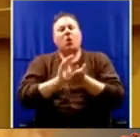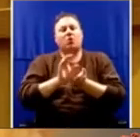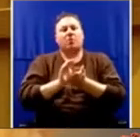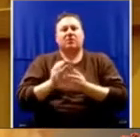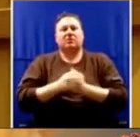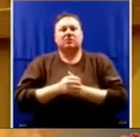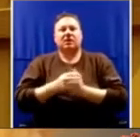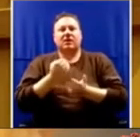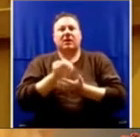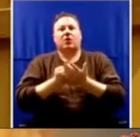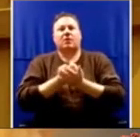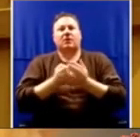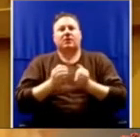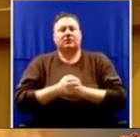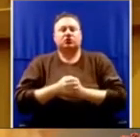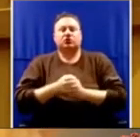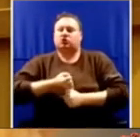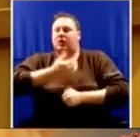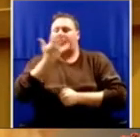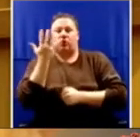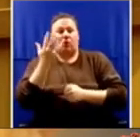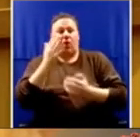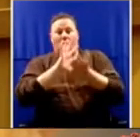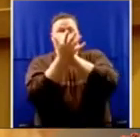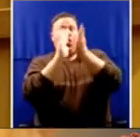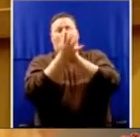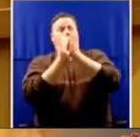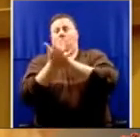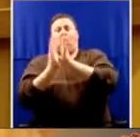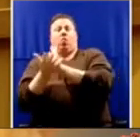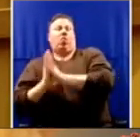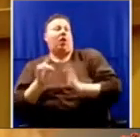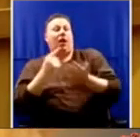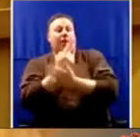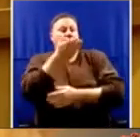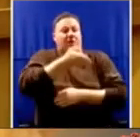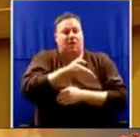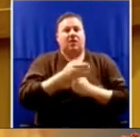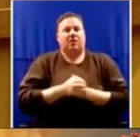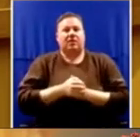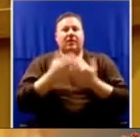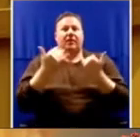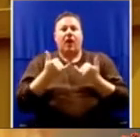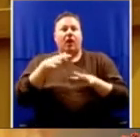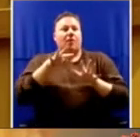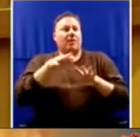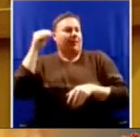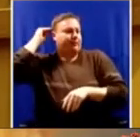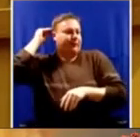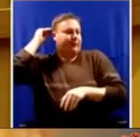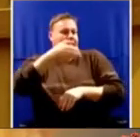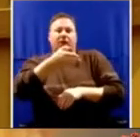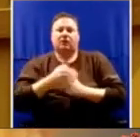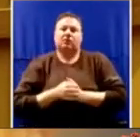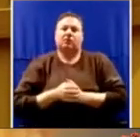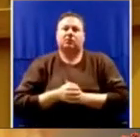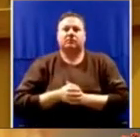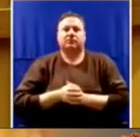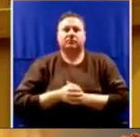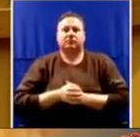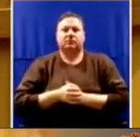economy. Shamefully, the chaotic scenes that subsequently ensued will be etched in the annals of our history. We saw